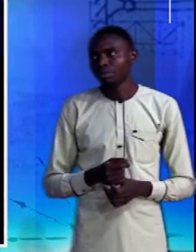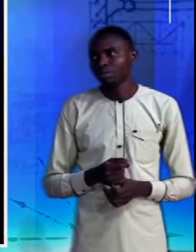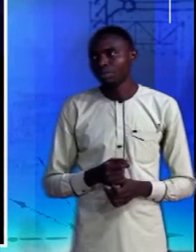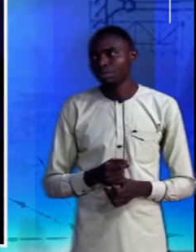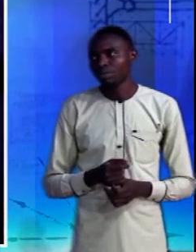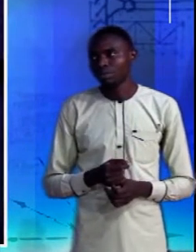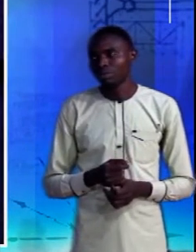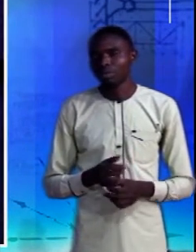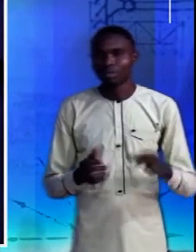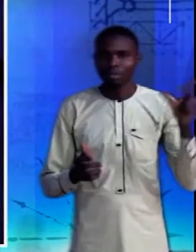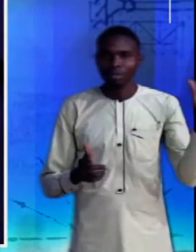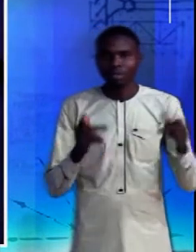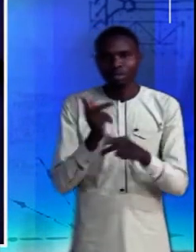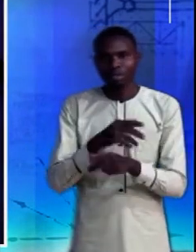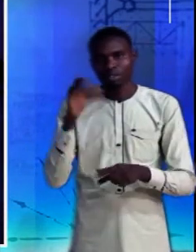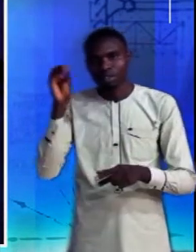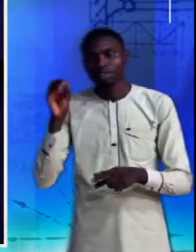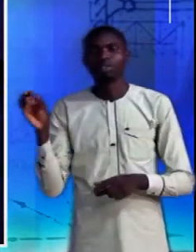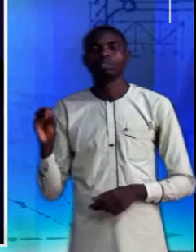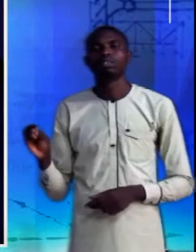can see from our table here,